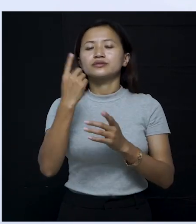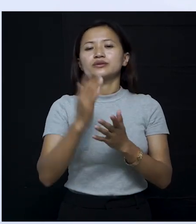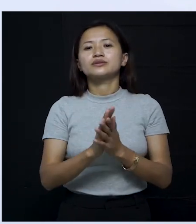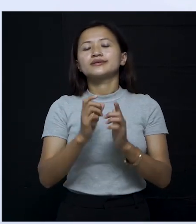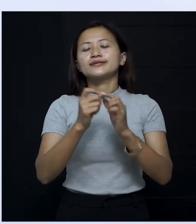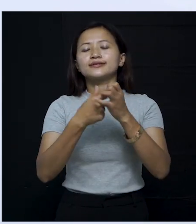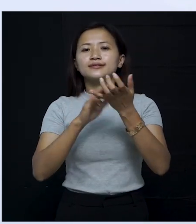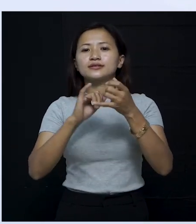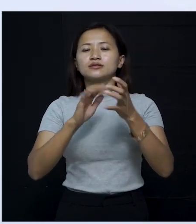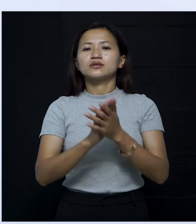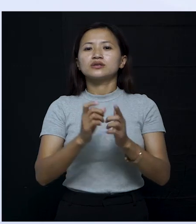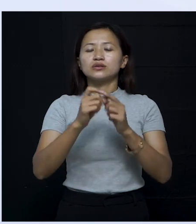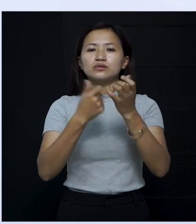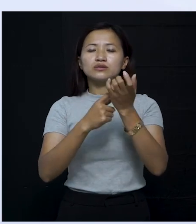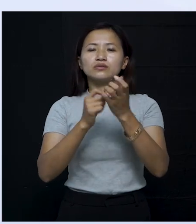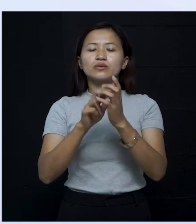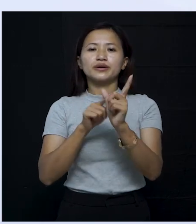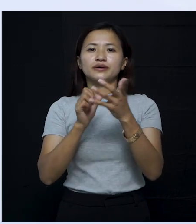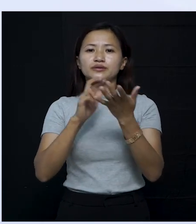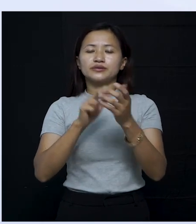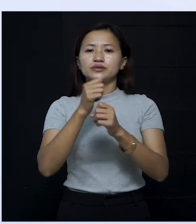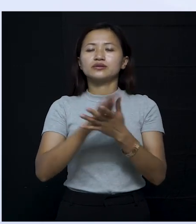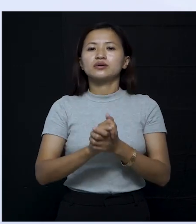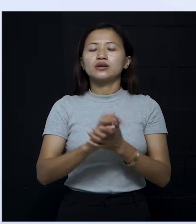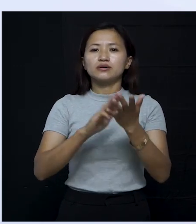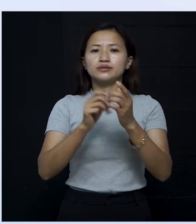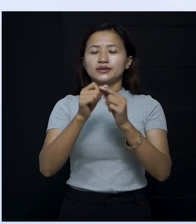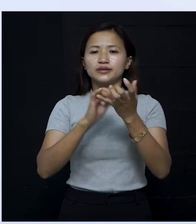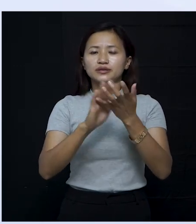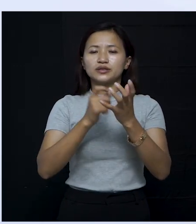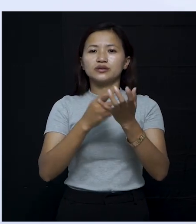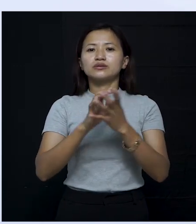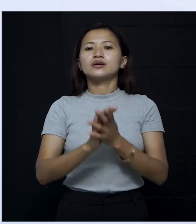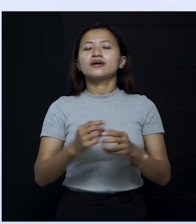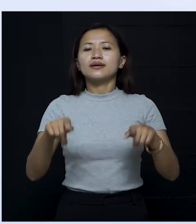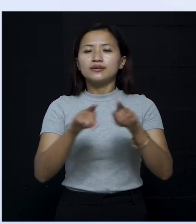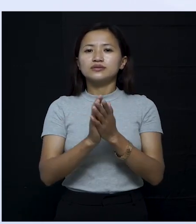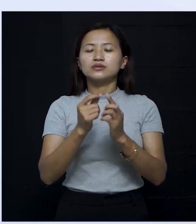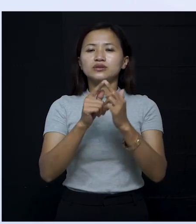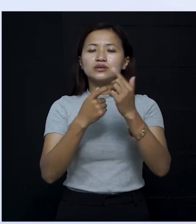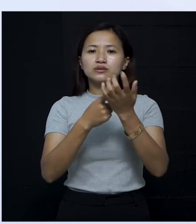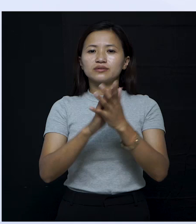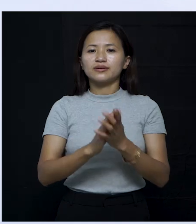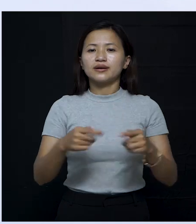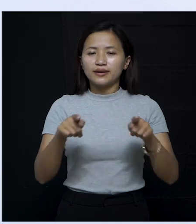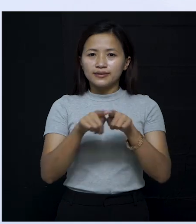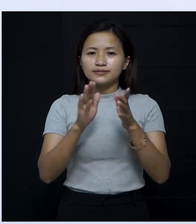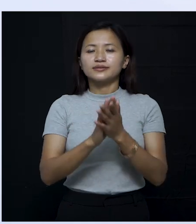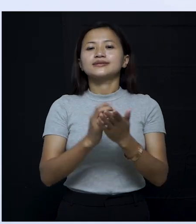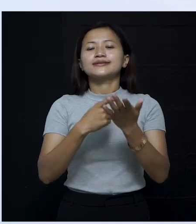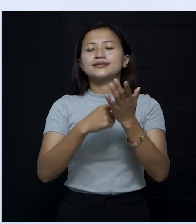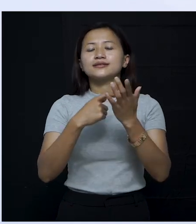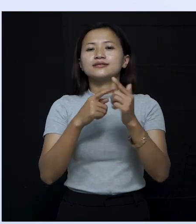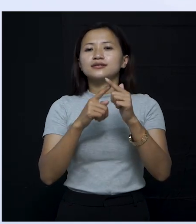then Doyang, Tsurang, Milak River, Diku, Tiru and Tizit River. So these